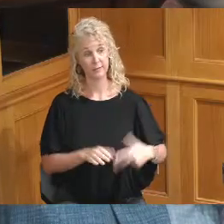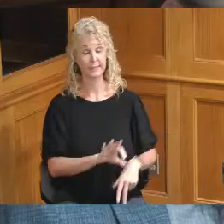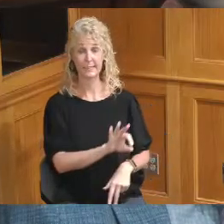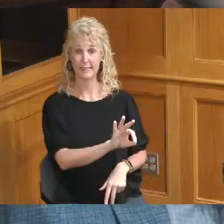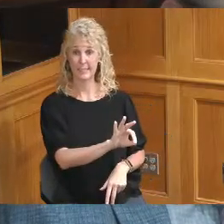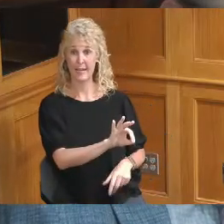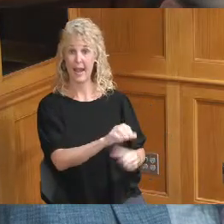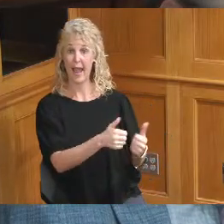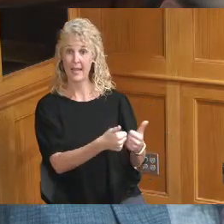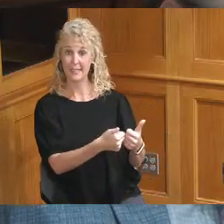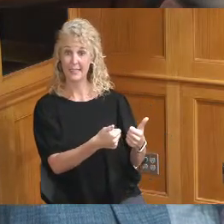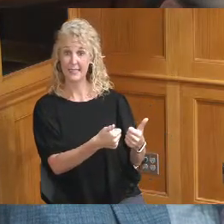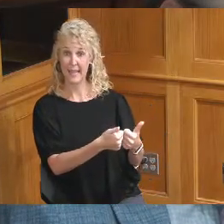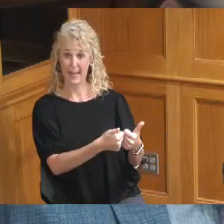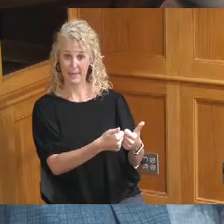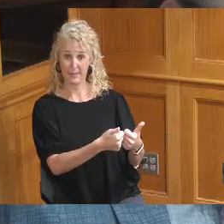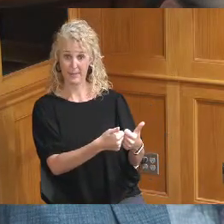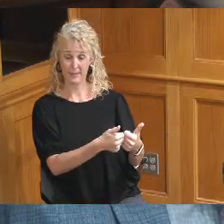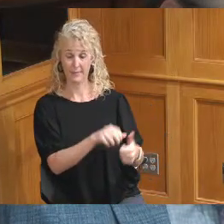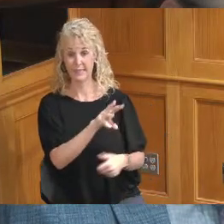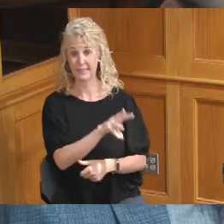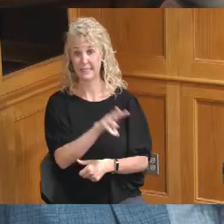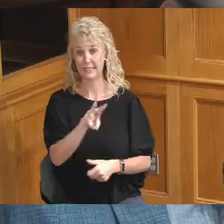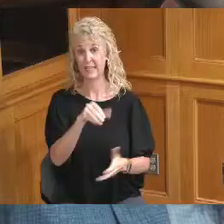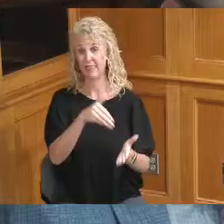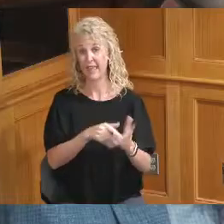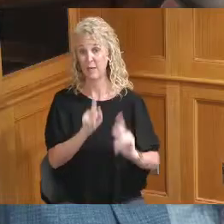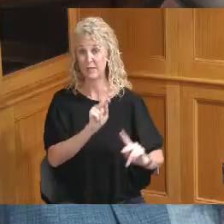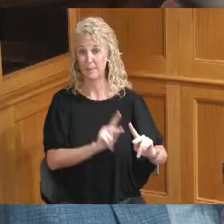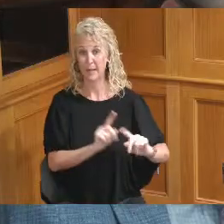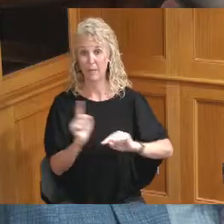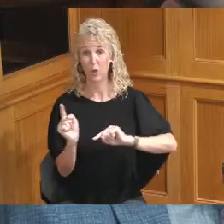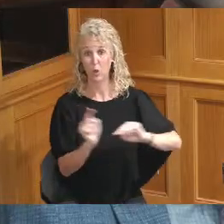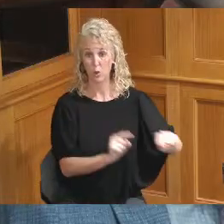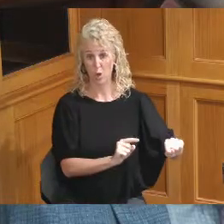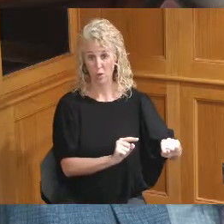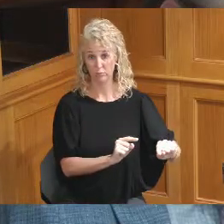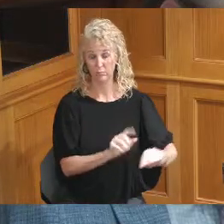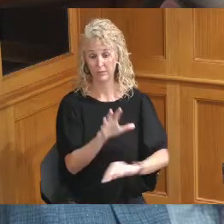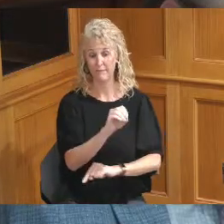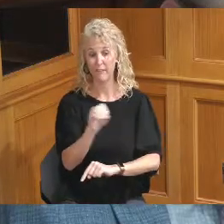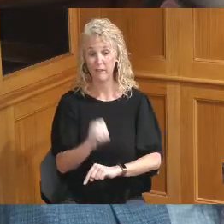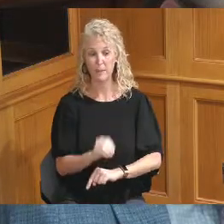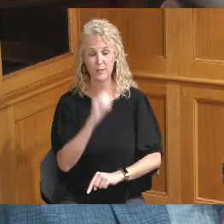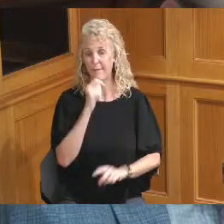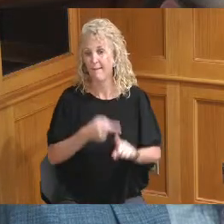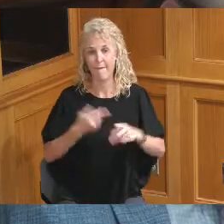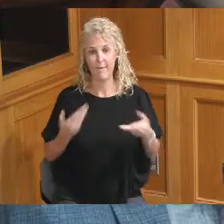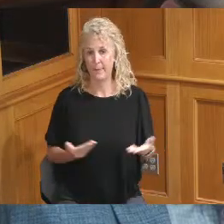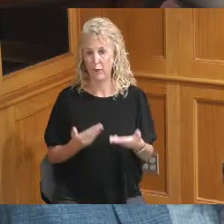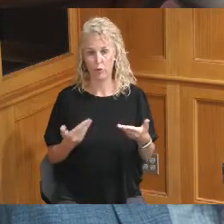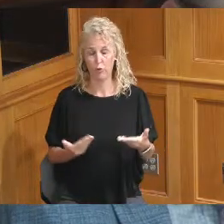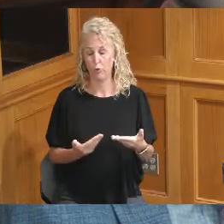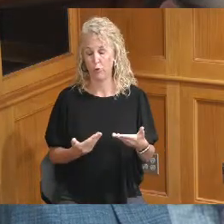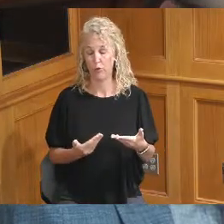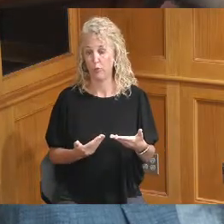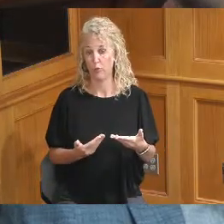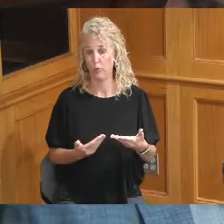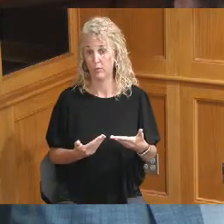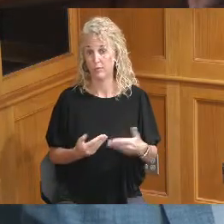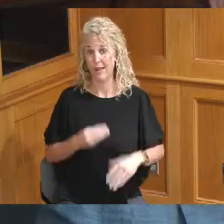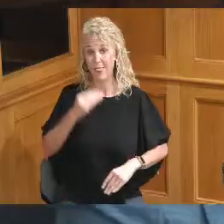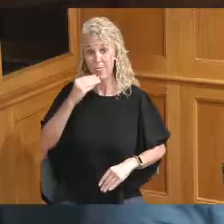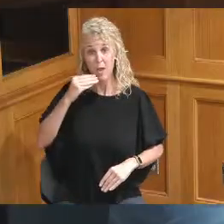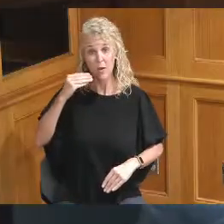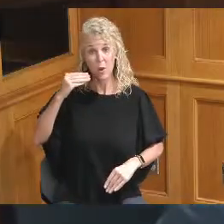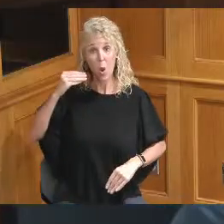games, 66,000 attendees. 50% of them don't live in Hamilton County. And then we have the